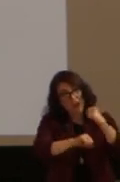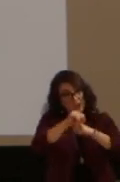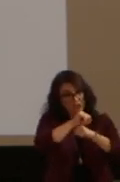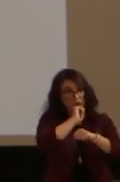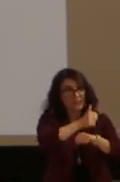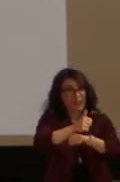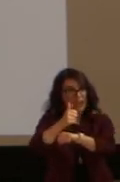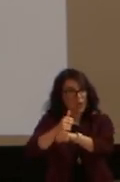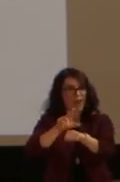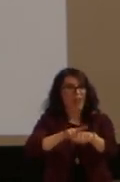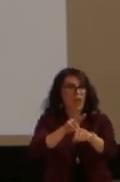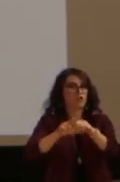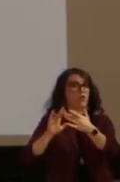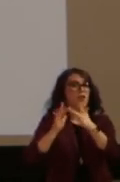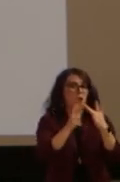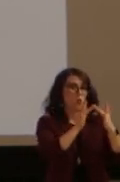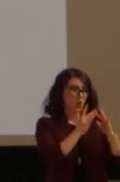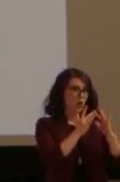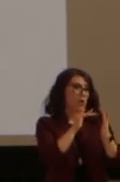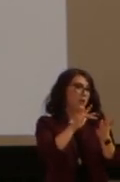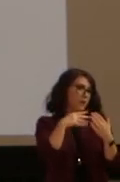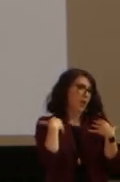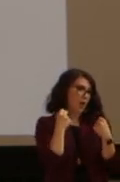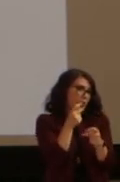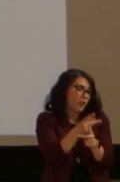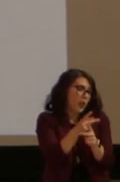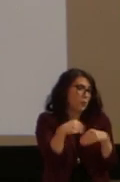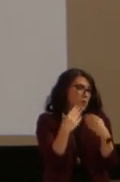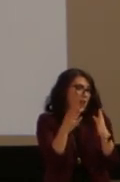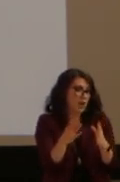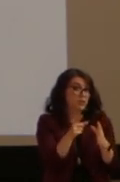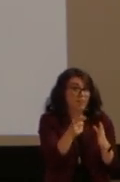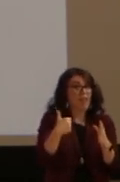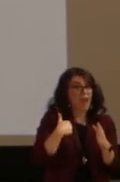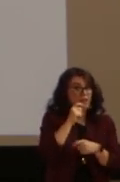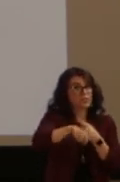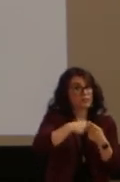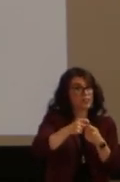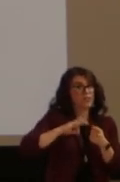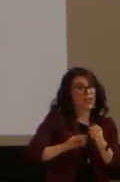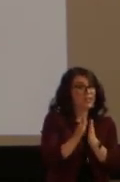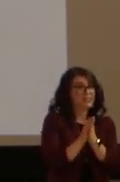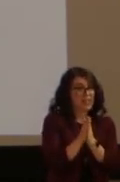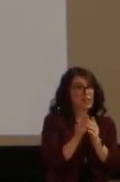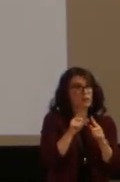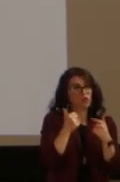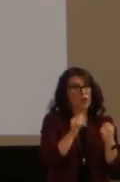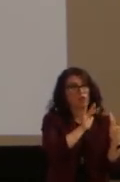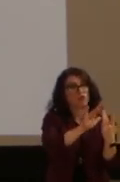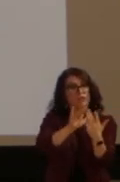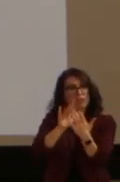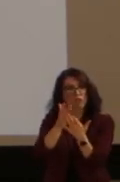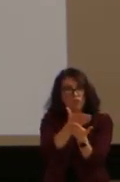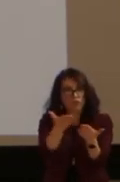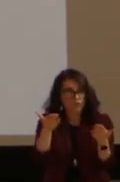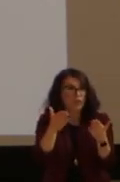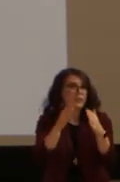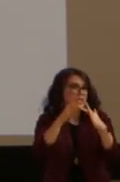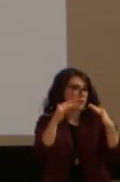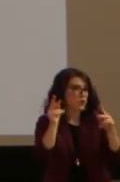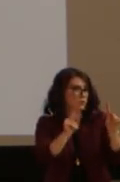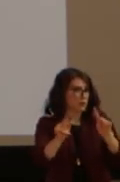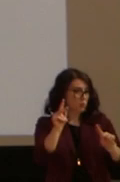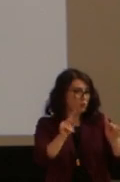of healthcare provider organizations who have incentives and methods to reach diverse people and places, creating